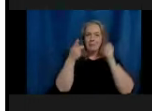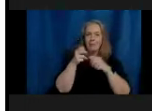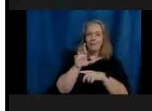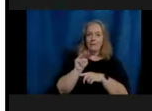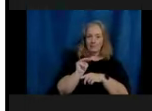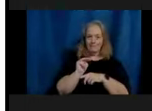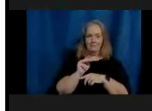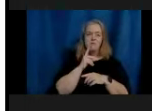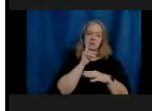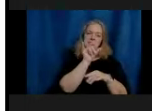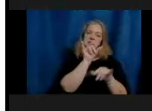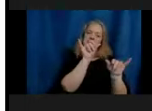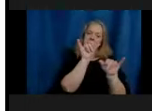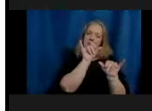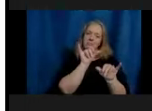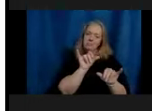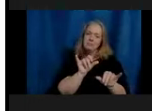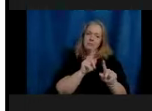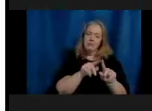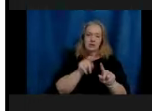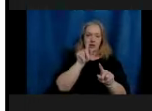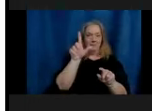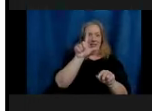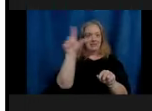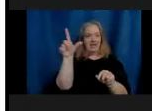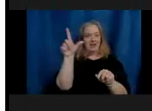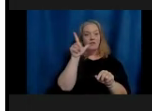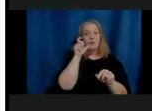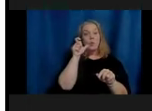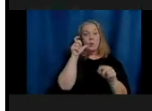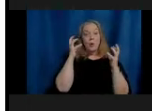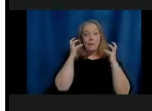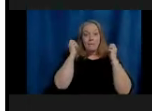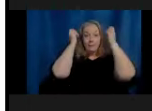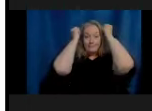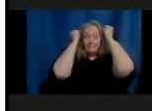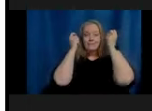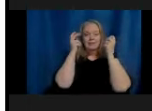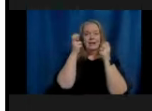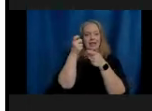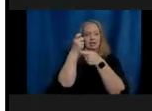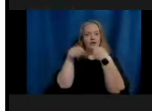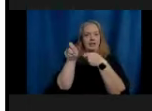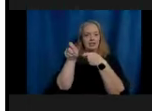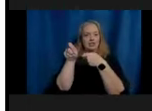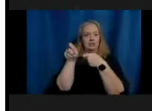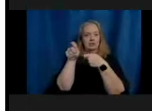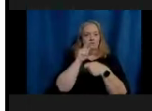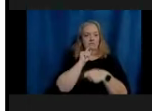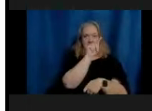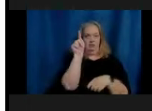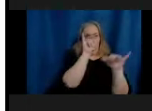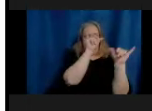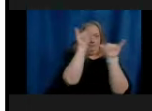then the one in the top left, he changes the character that's getting the perm. And that's the only one he does that to. And I recognize the